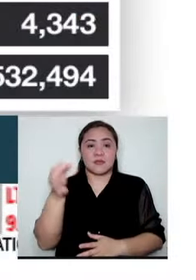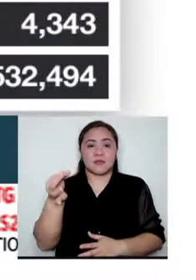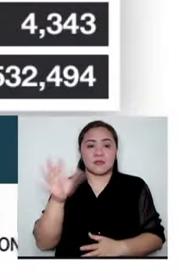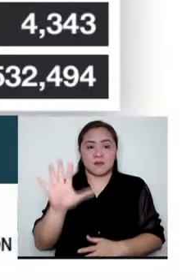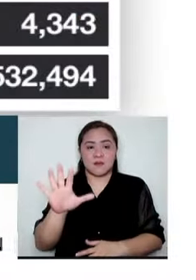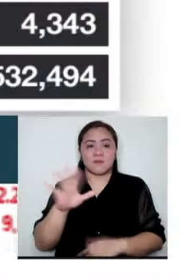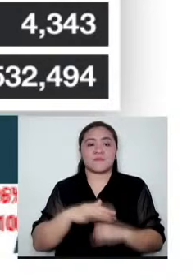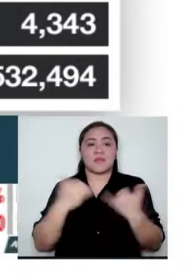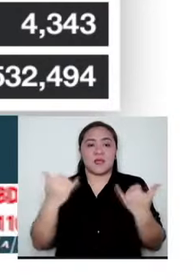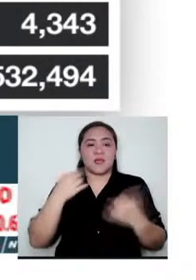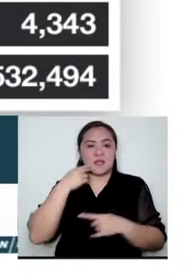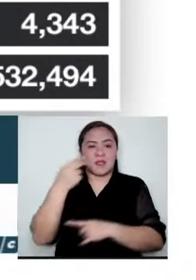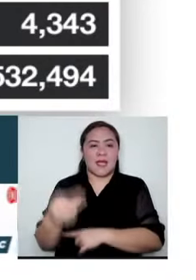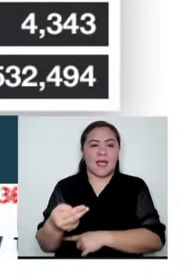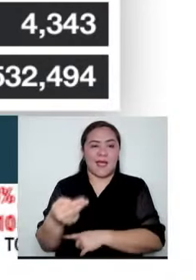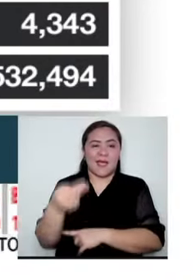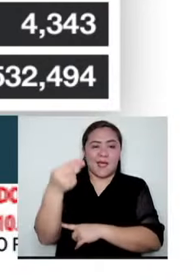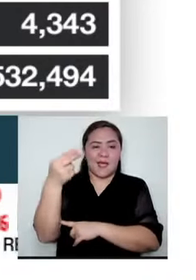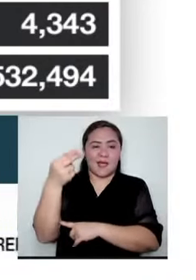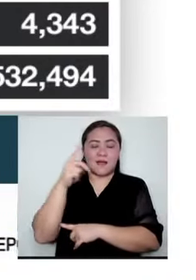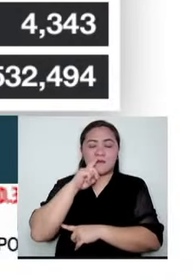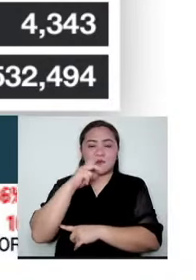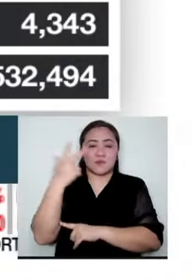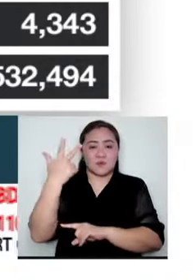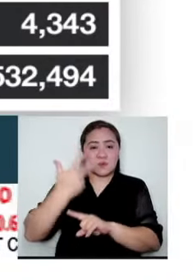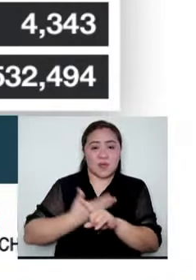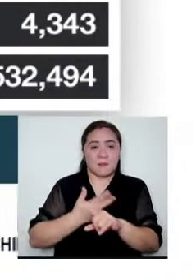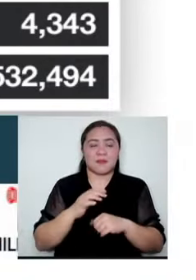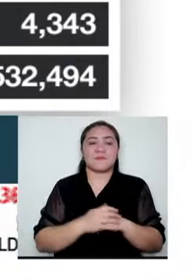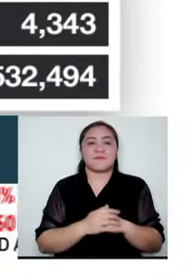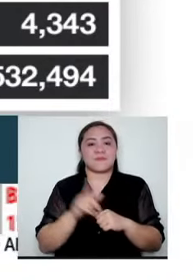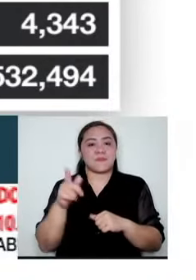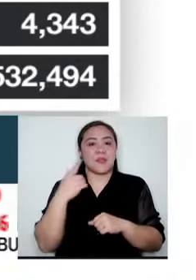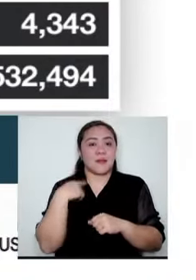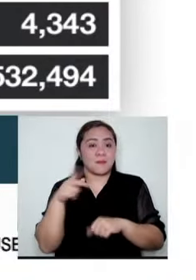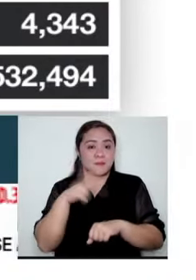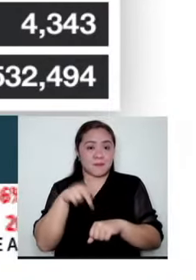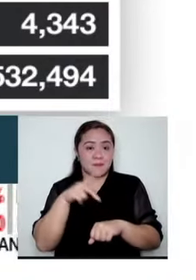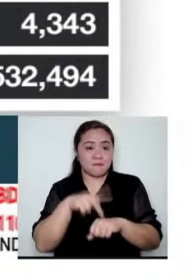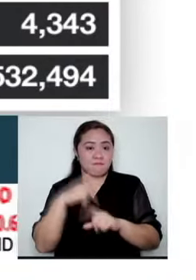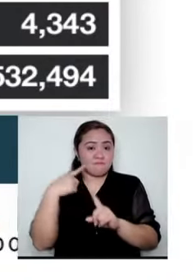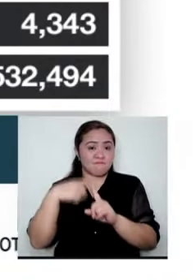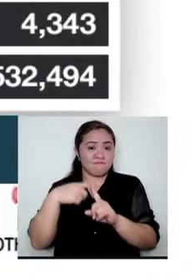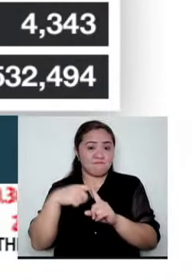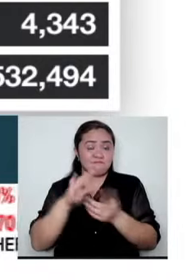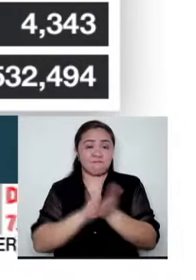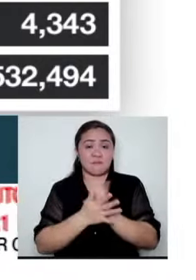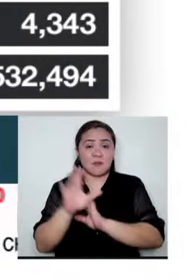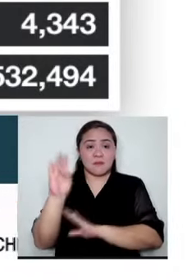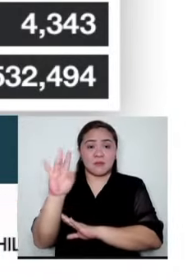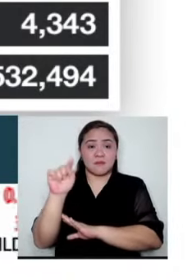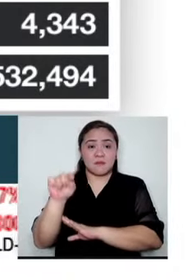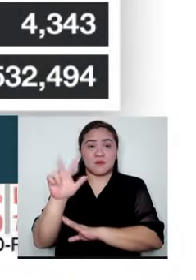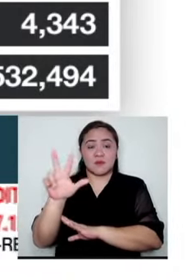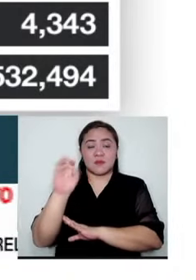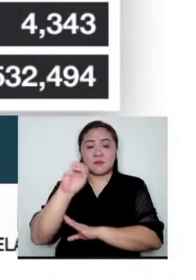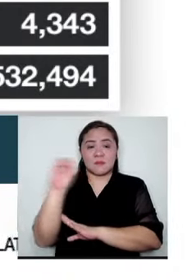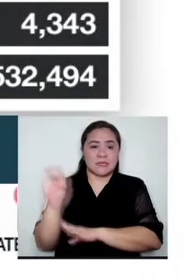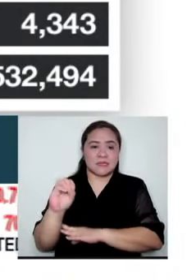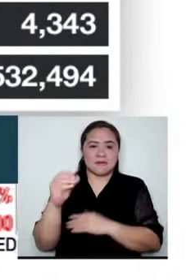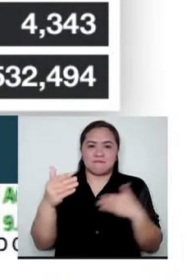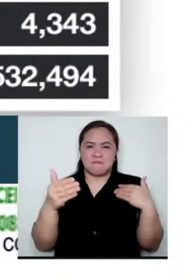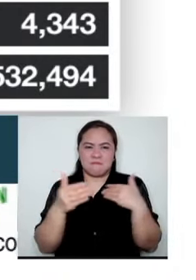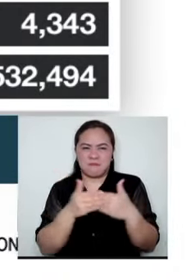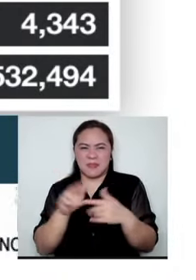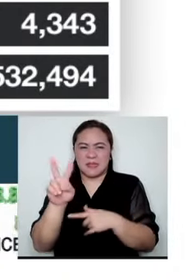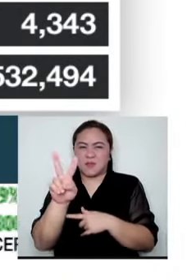66,895. This is the highest in 3 months. The country's positivity rate is at 17.3%. Nearly 200